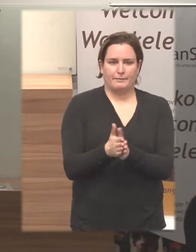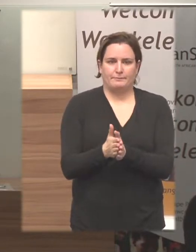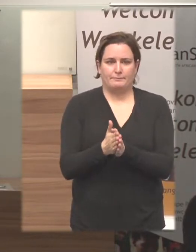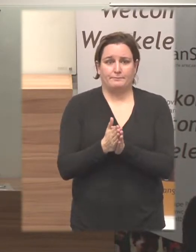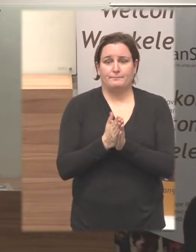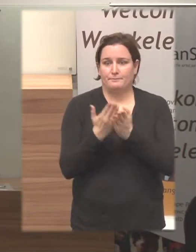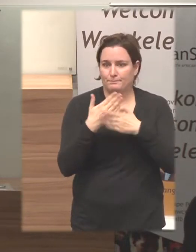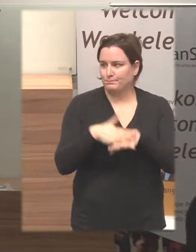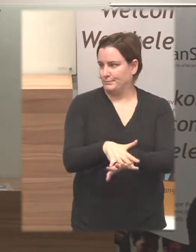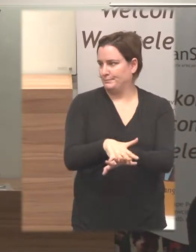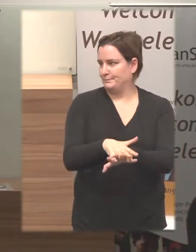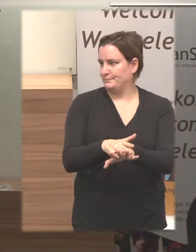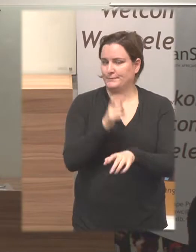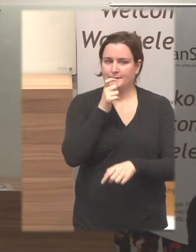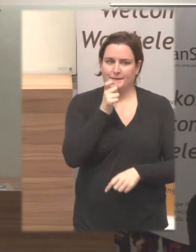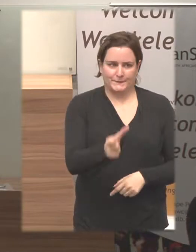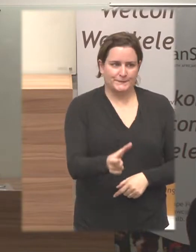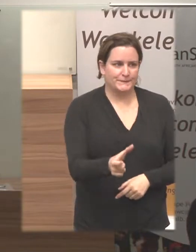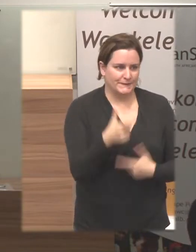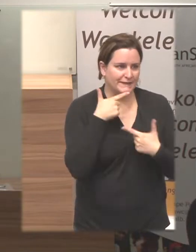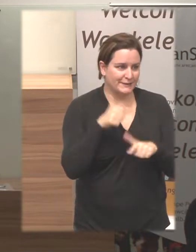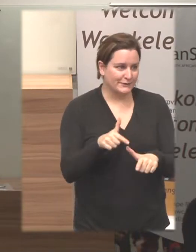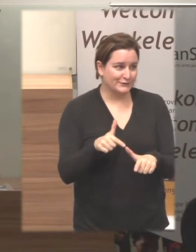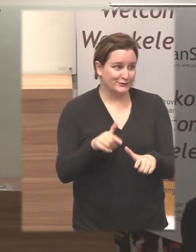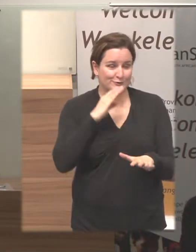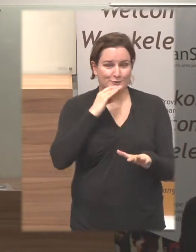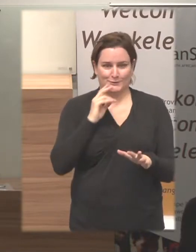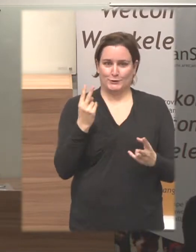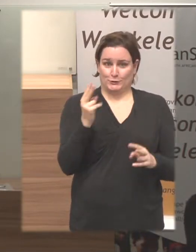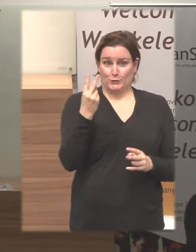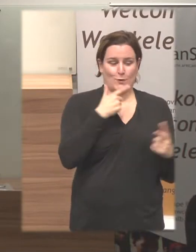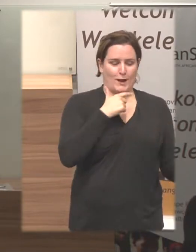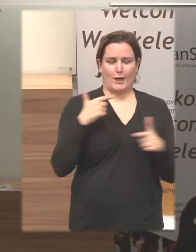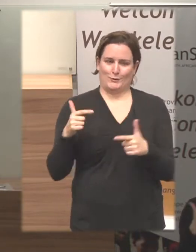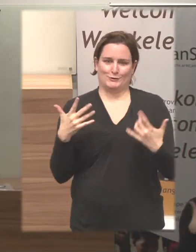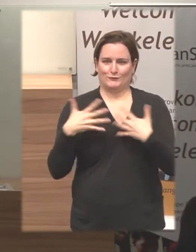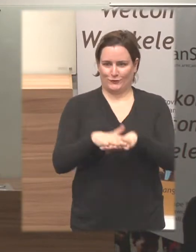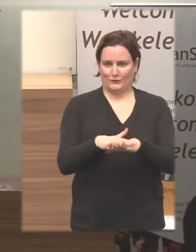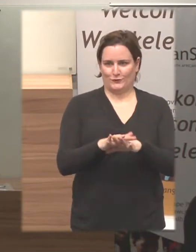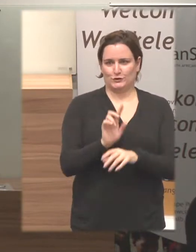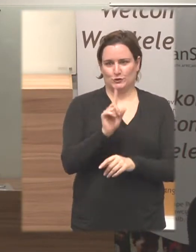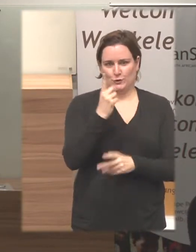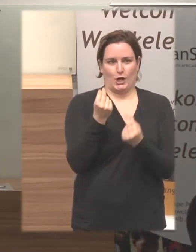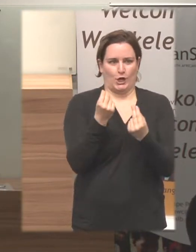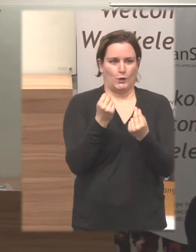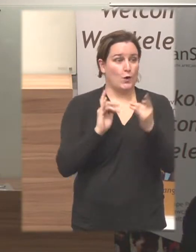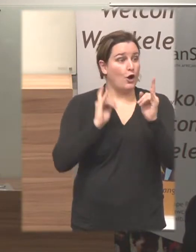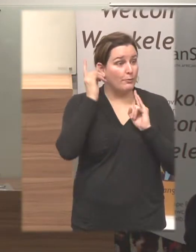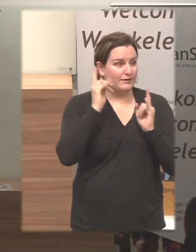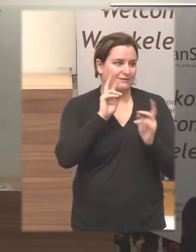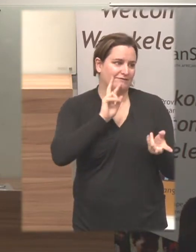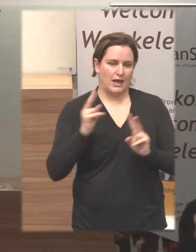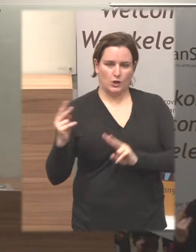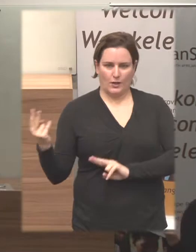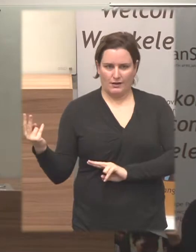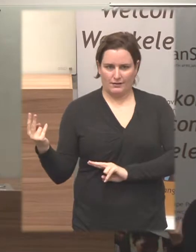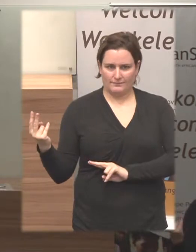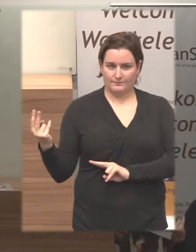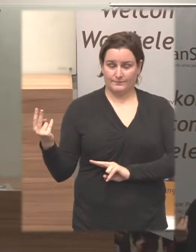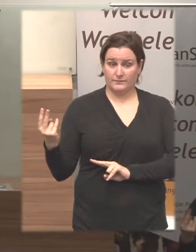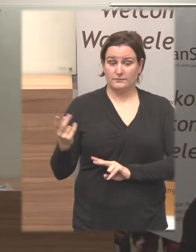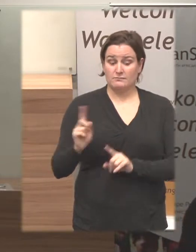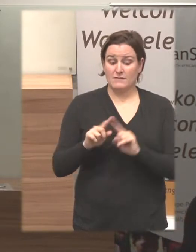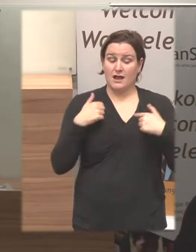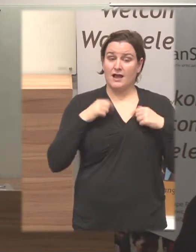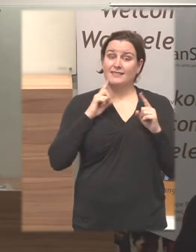one communicative repertoire. They are fused into this urban vernacular, right? Whereas the teacher in